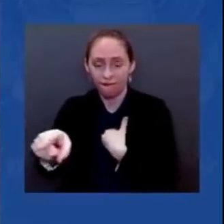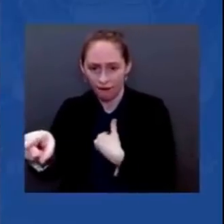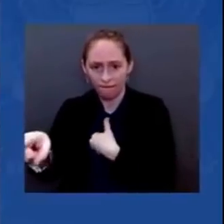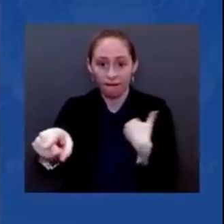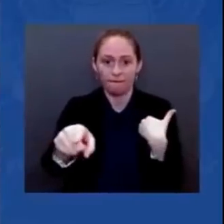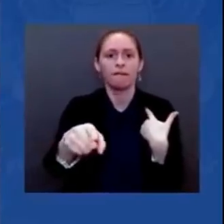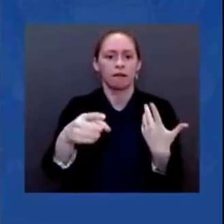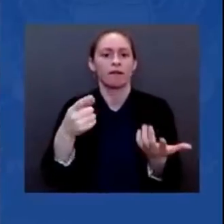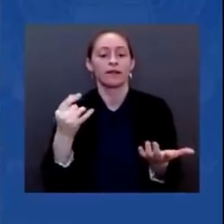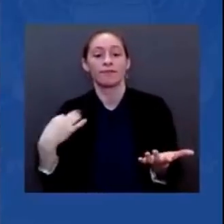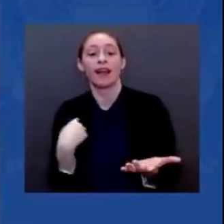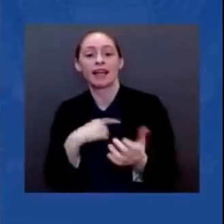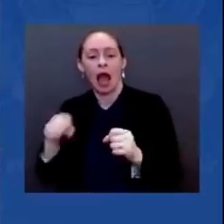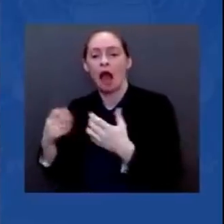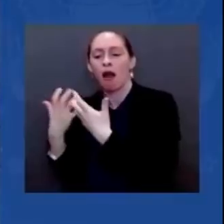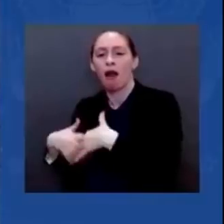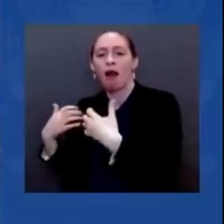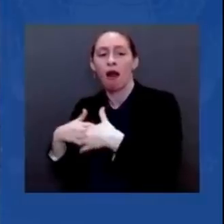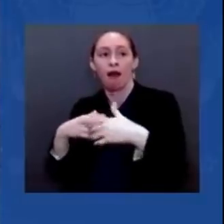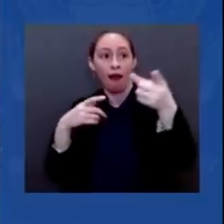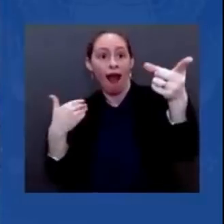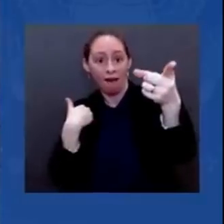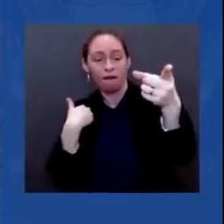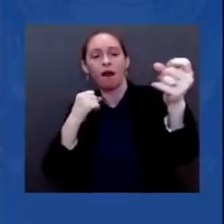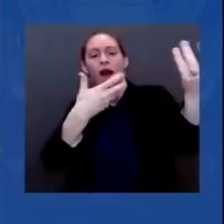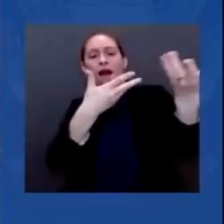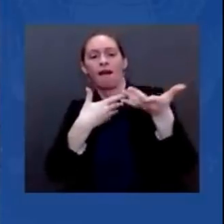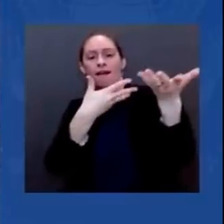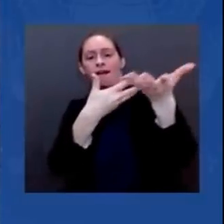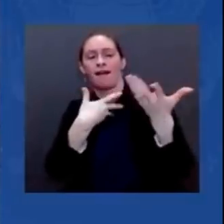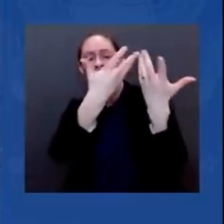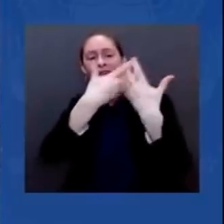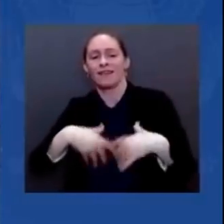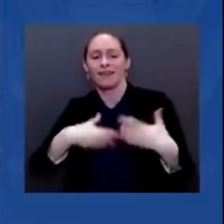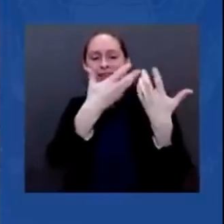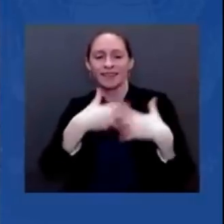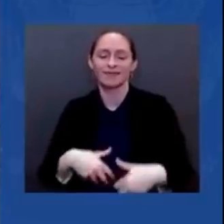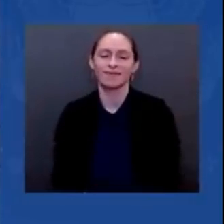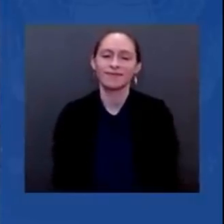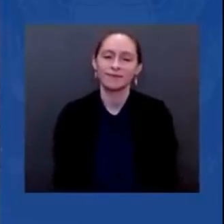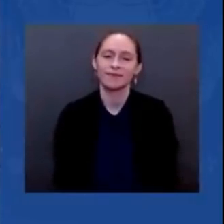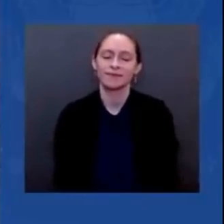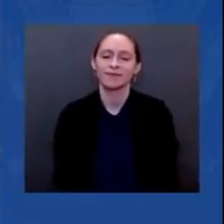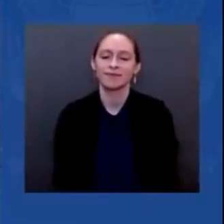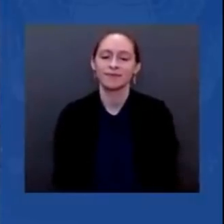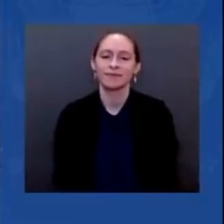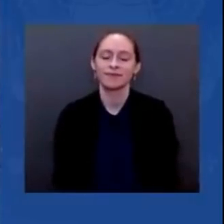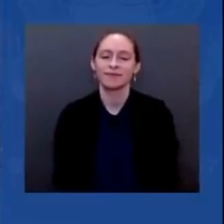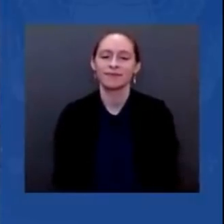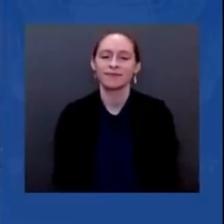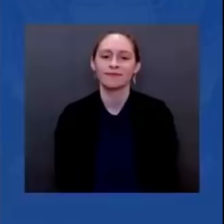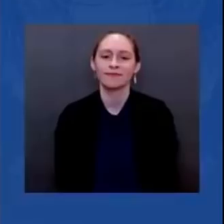And the production of 500 million rapid tests that will be distributed by the federal government